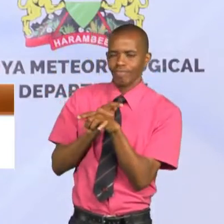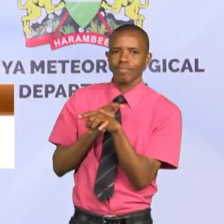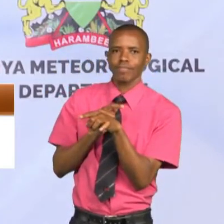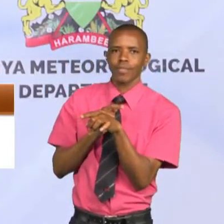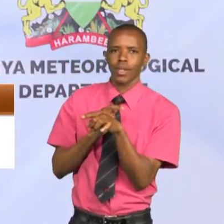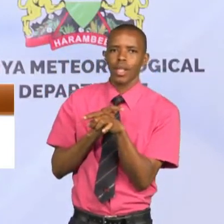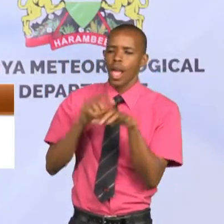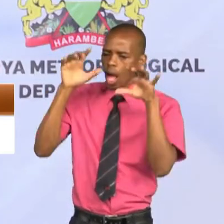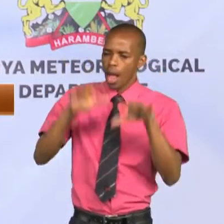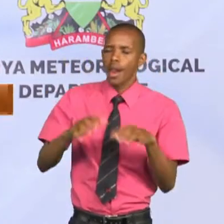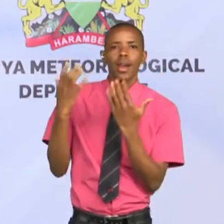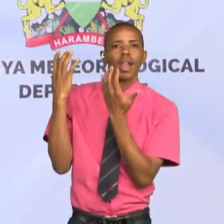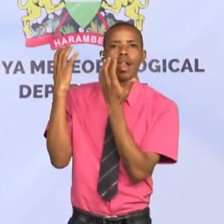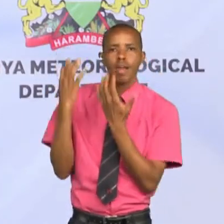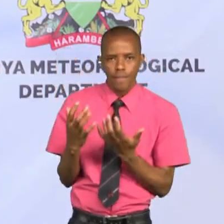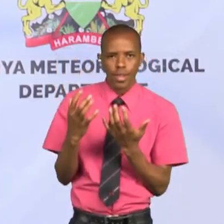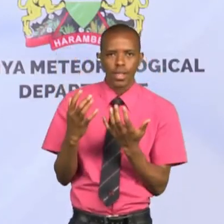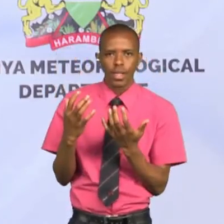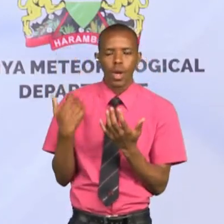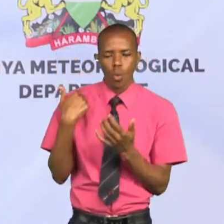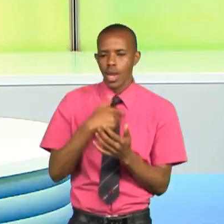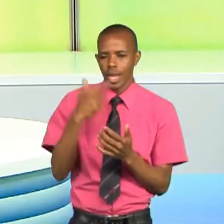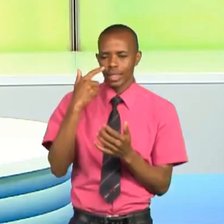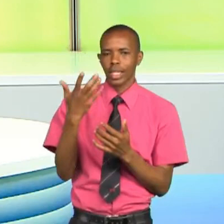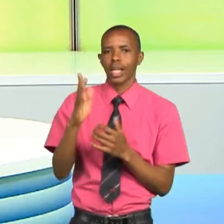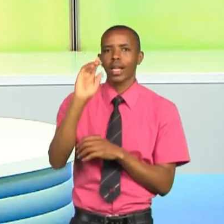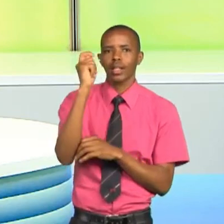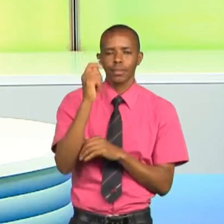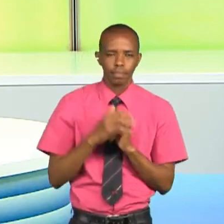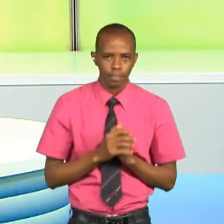a heavy rainfall as we are witnessing in this country.